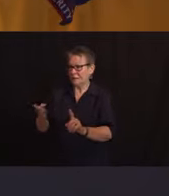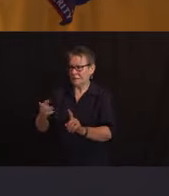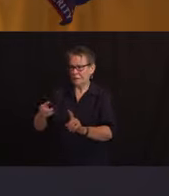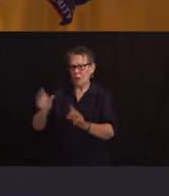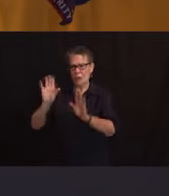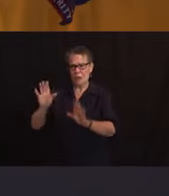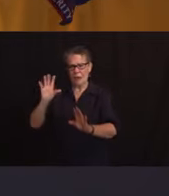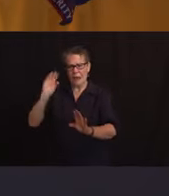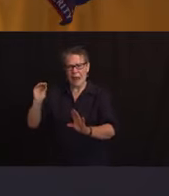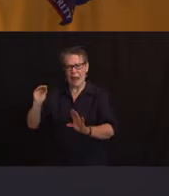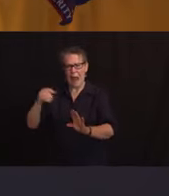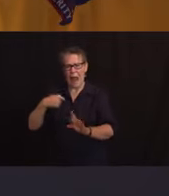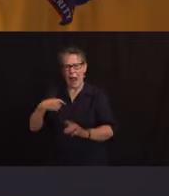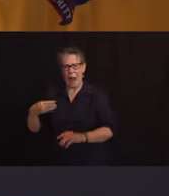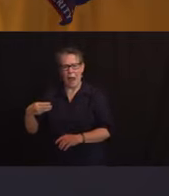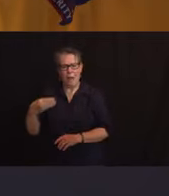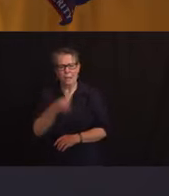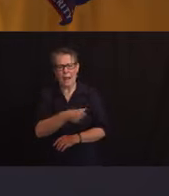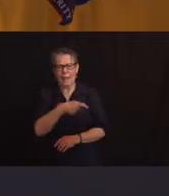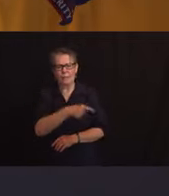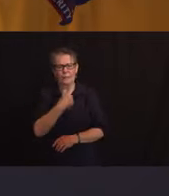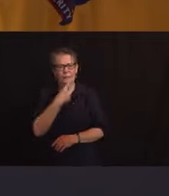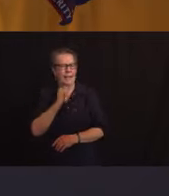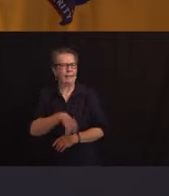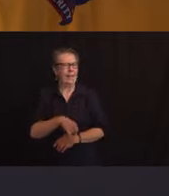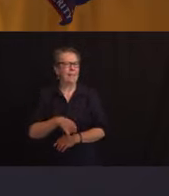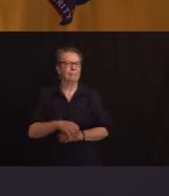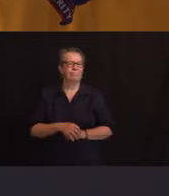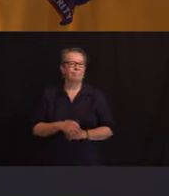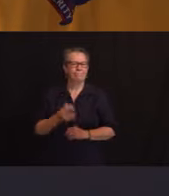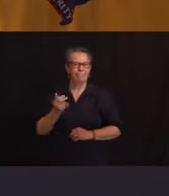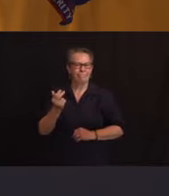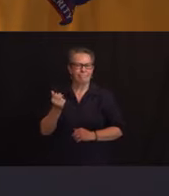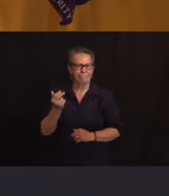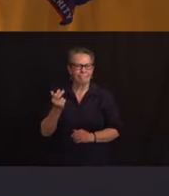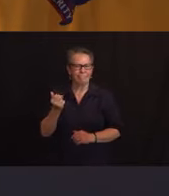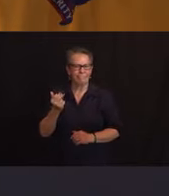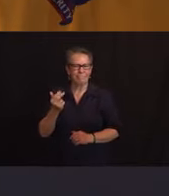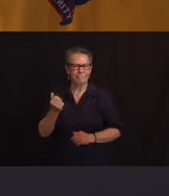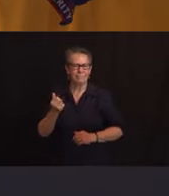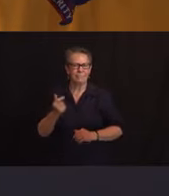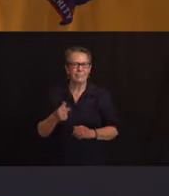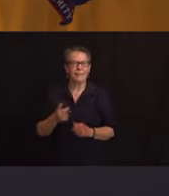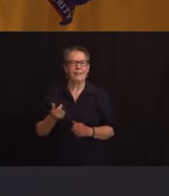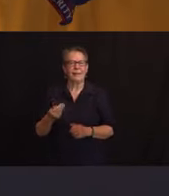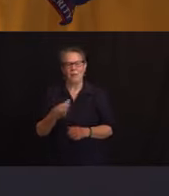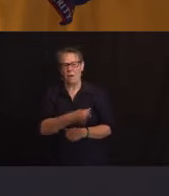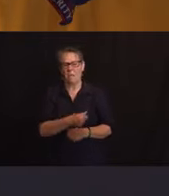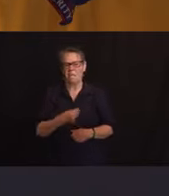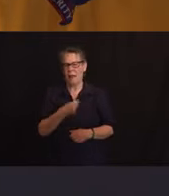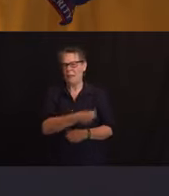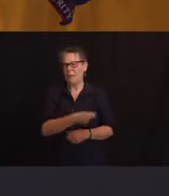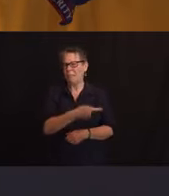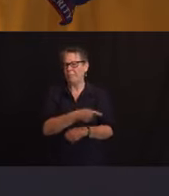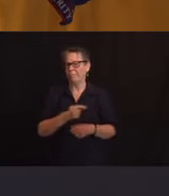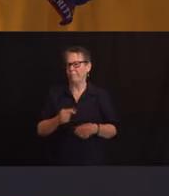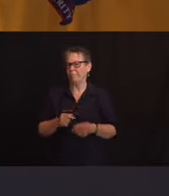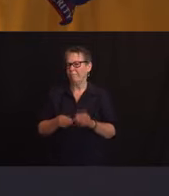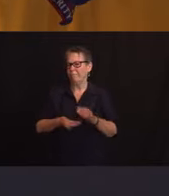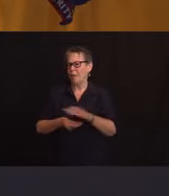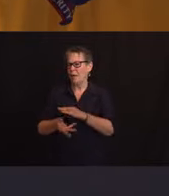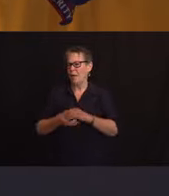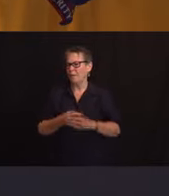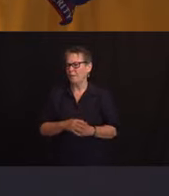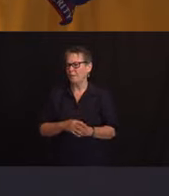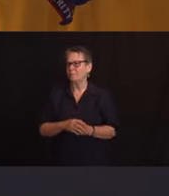I just want the audience watching at home to know that Brent was slipping a 20 to Stephen during that. Stephen, fire away. Thanks, Governor. So